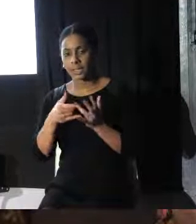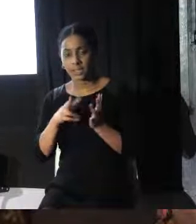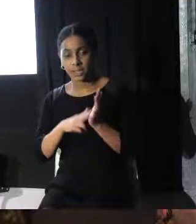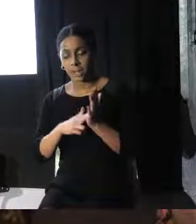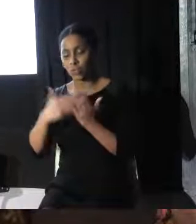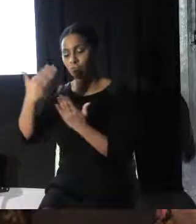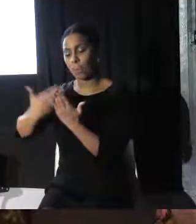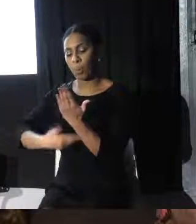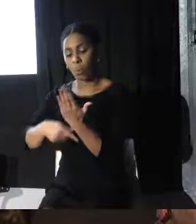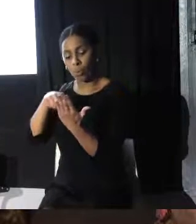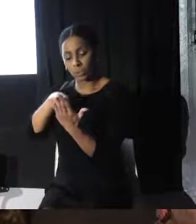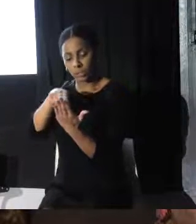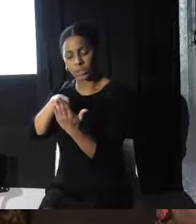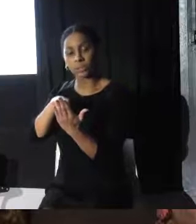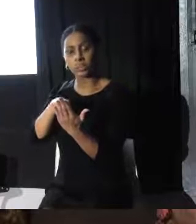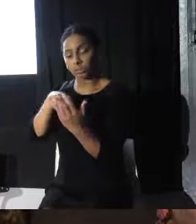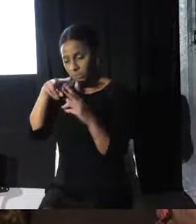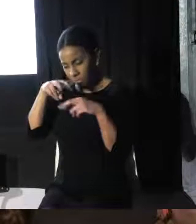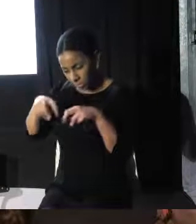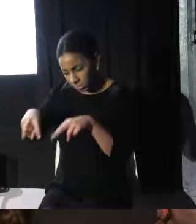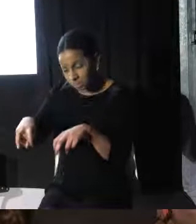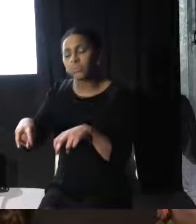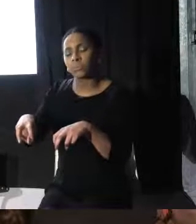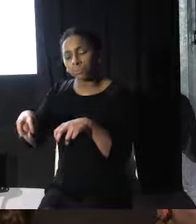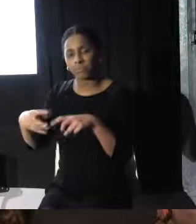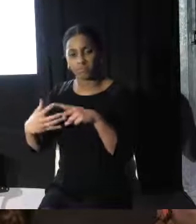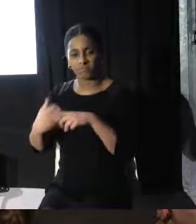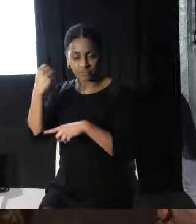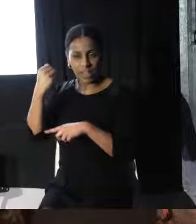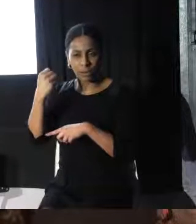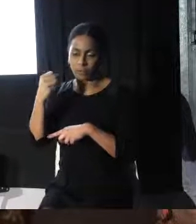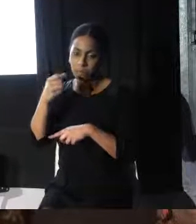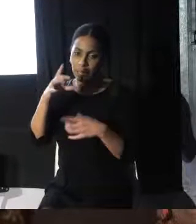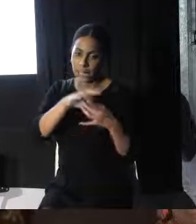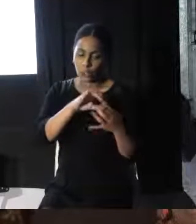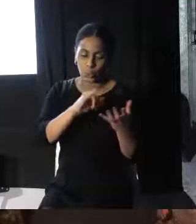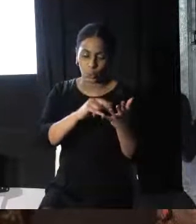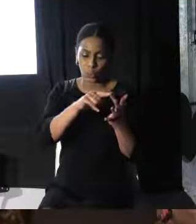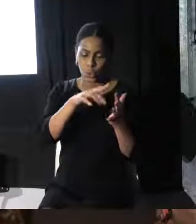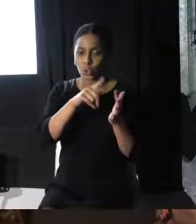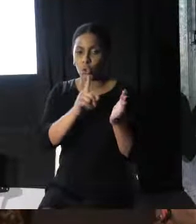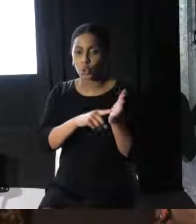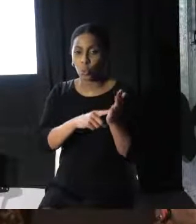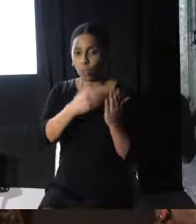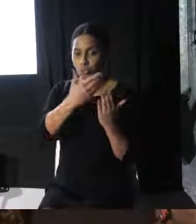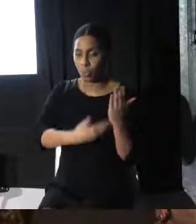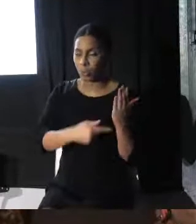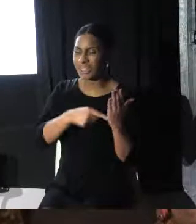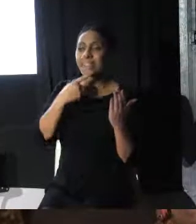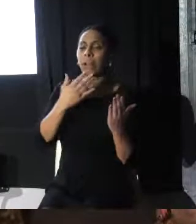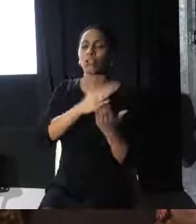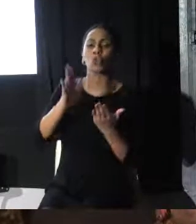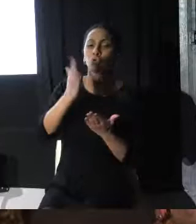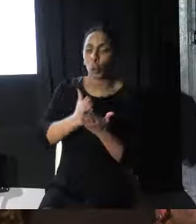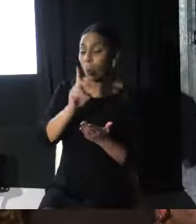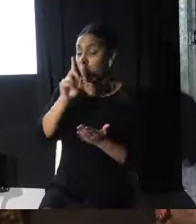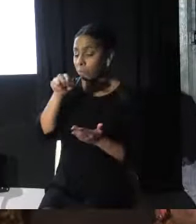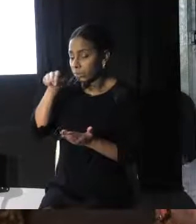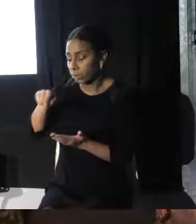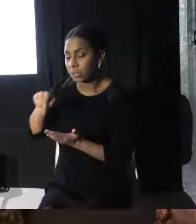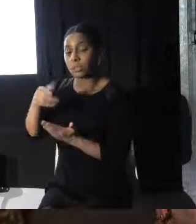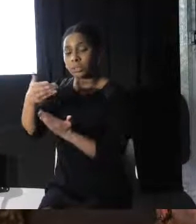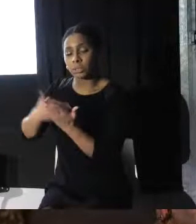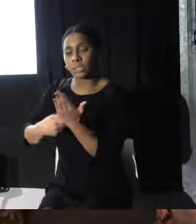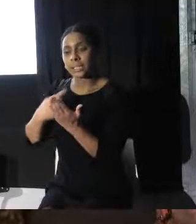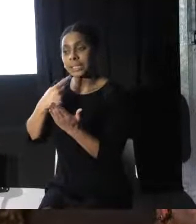crucially found, despite what we heard from the Sewell report last year that simply tried to say this wasn't true, nothing is